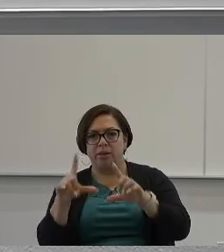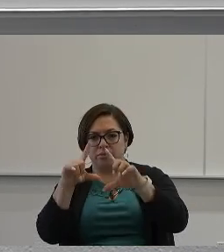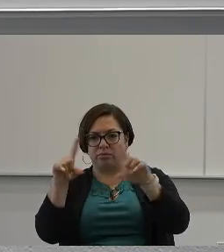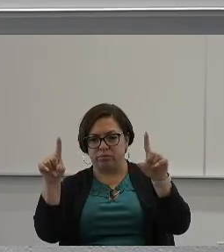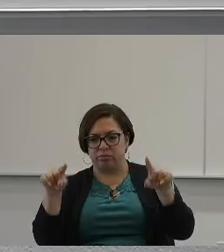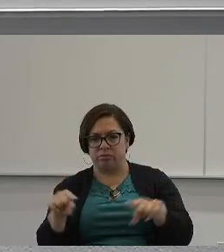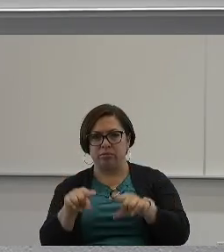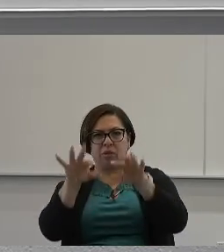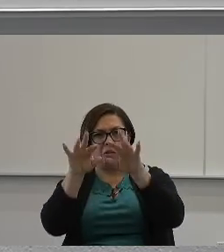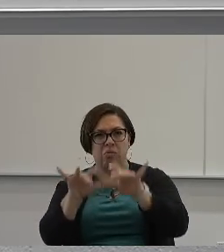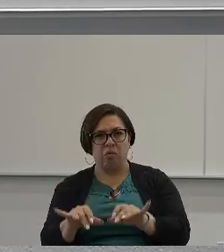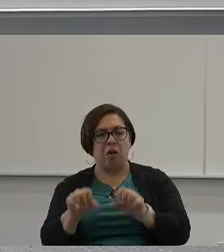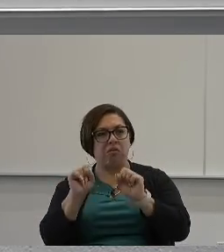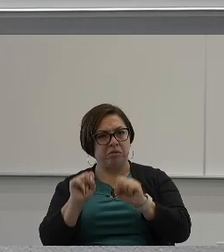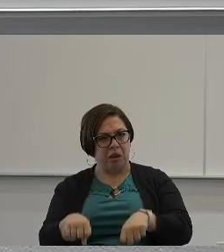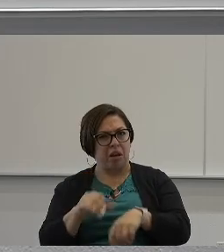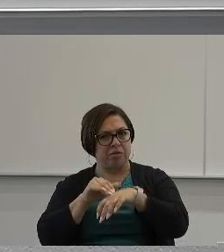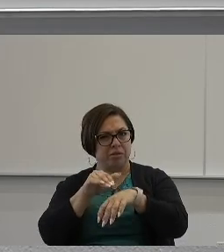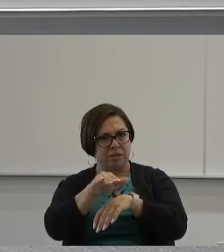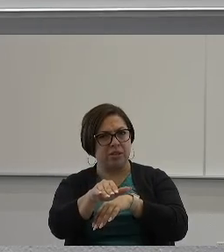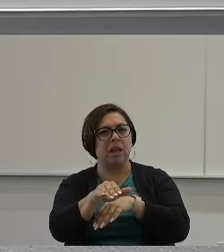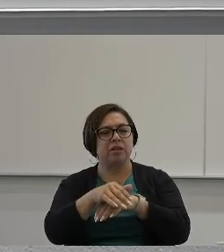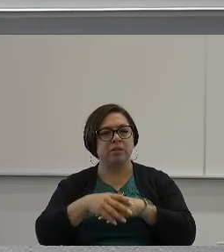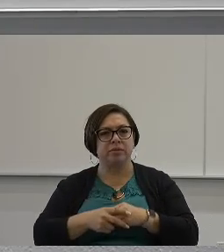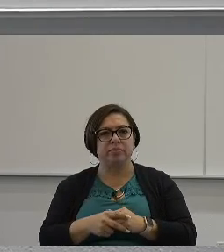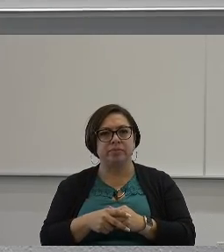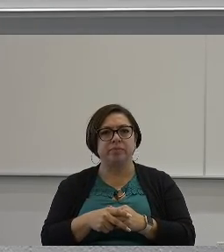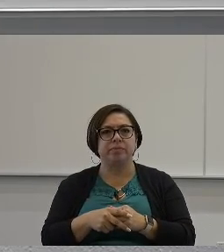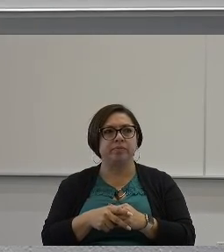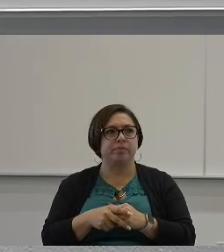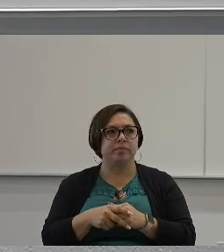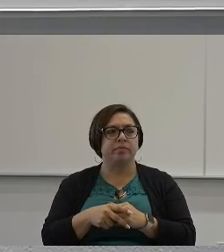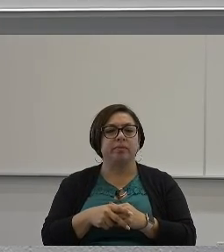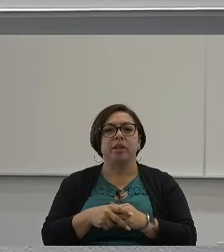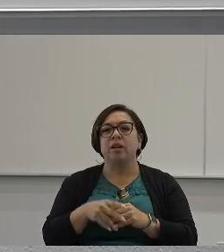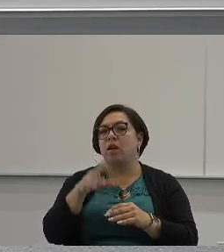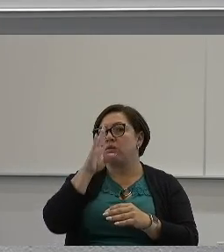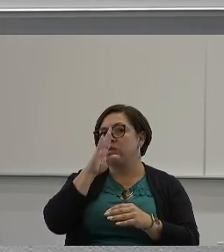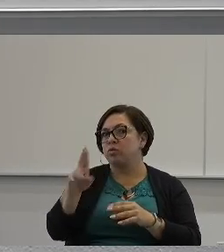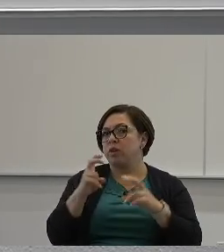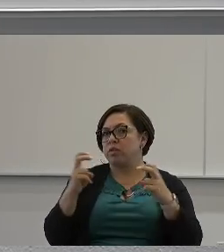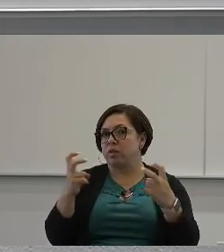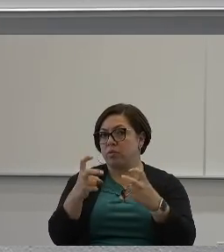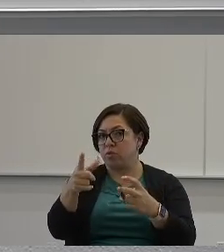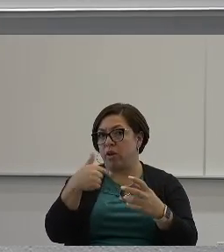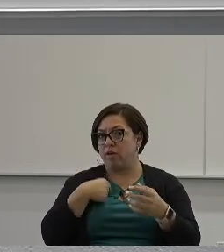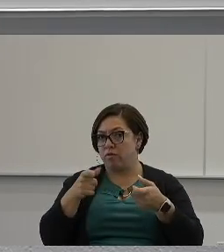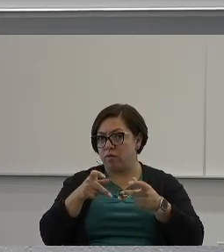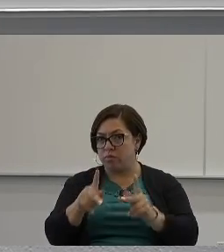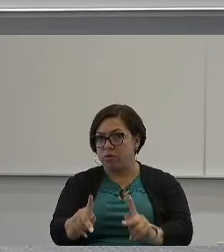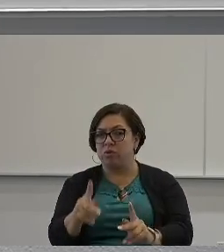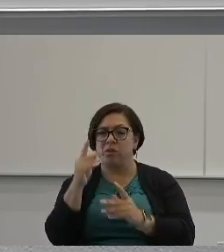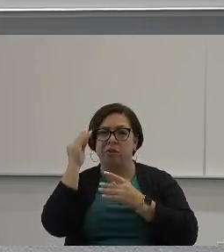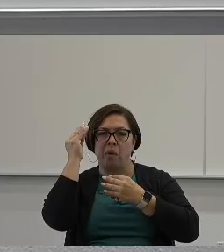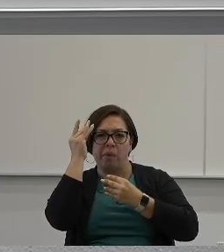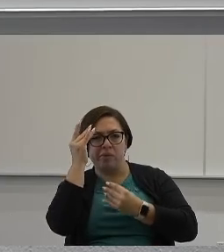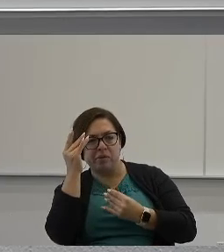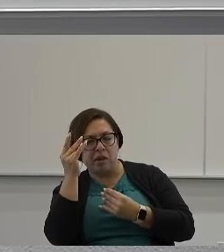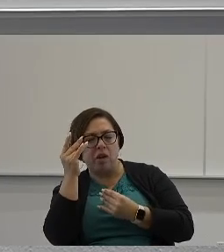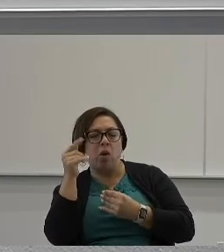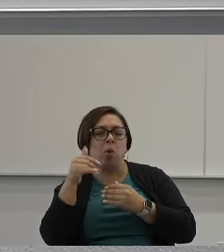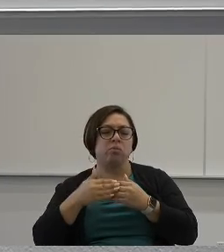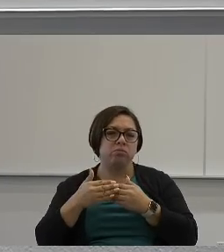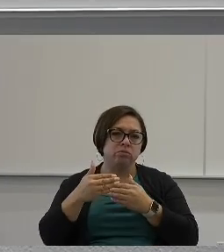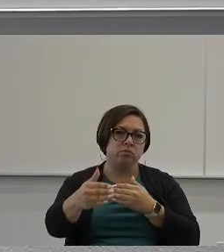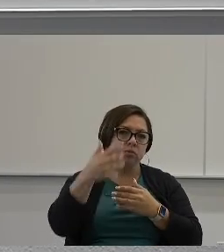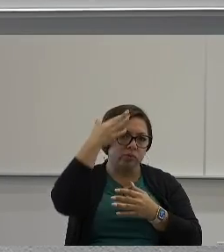to fill those out and submit those, because those will go to the committee. They'll have an opportunity to consider them as they move forward, and they'll